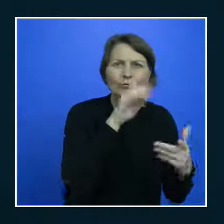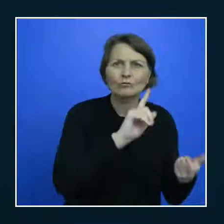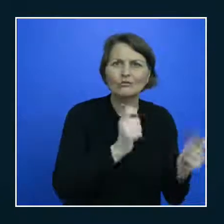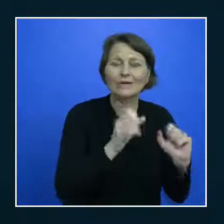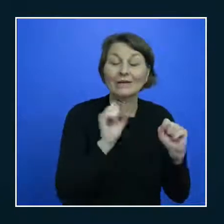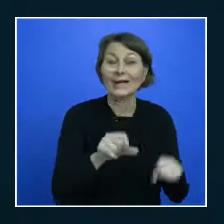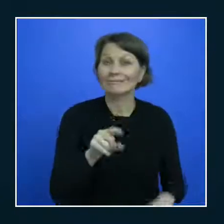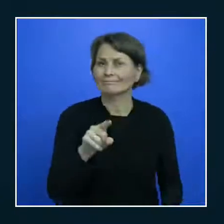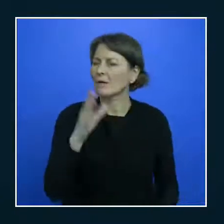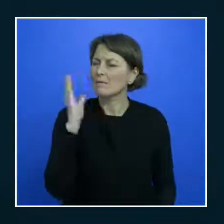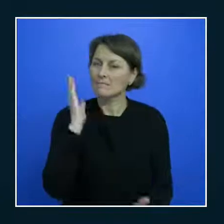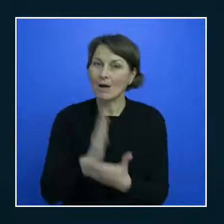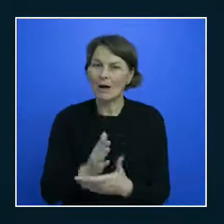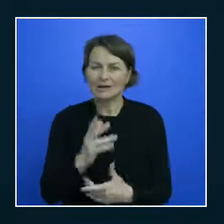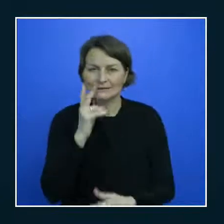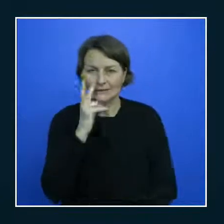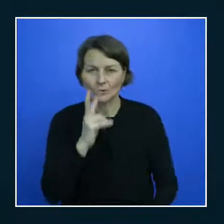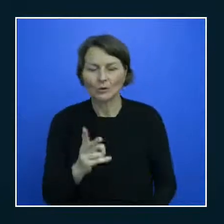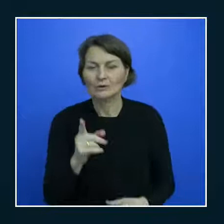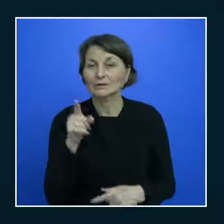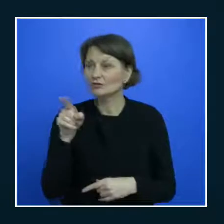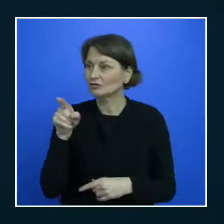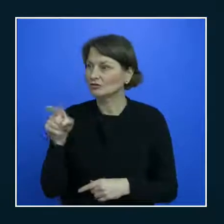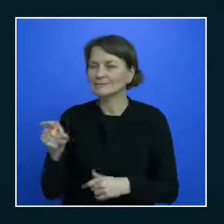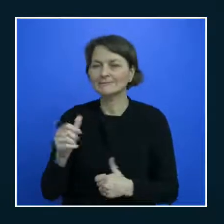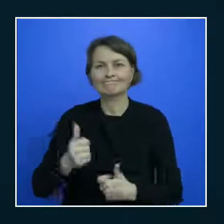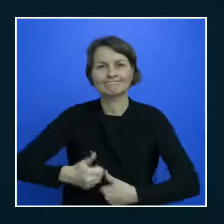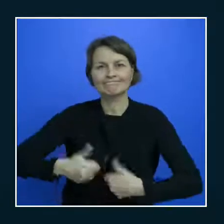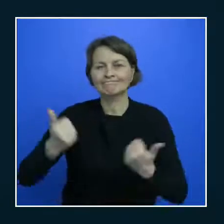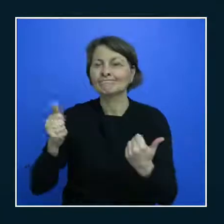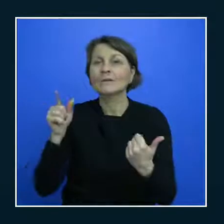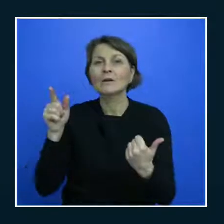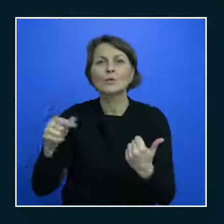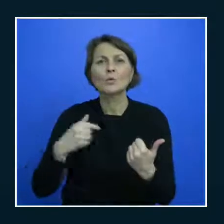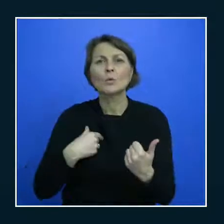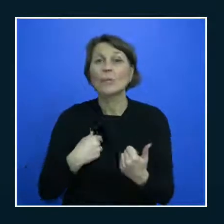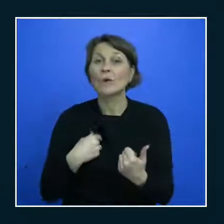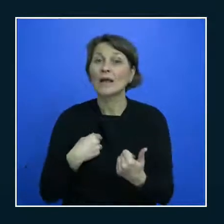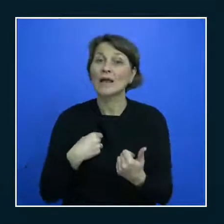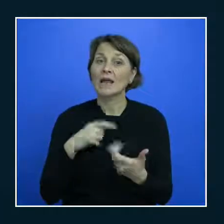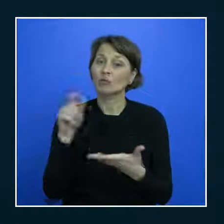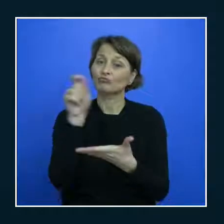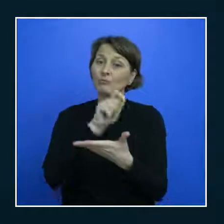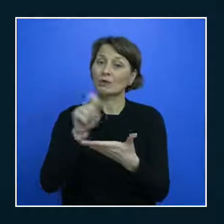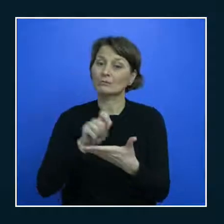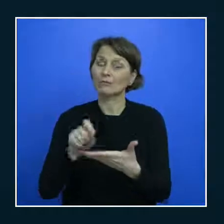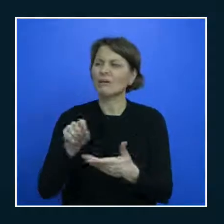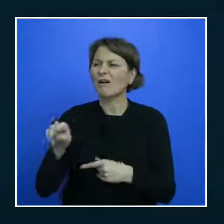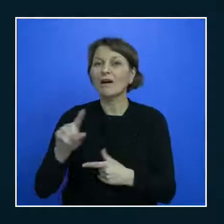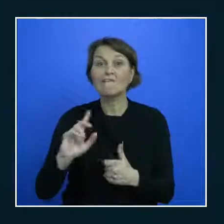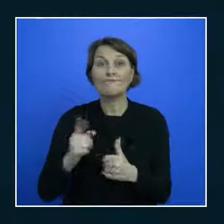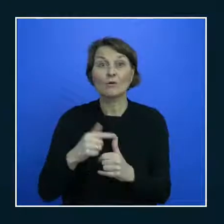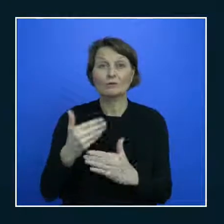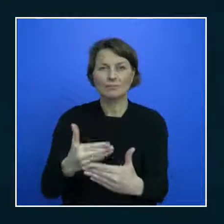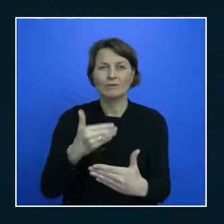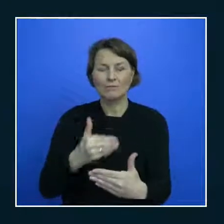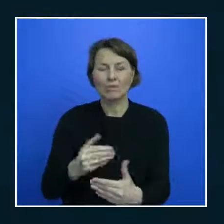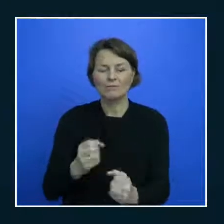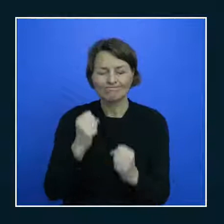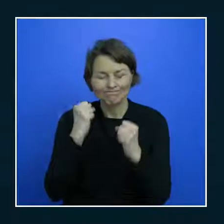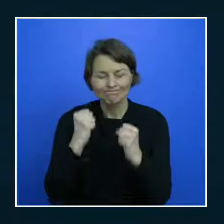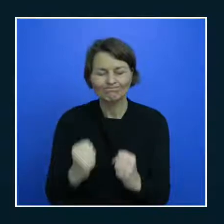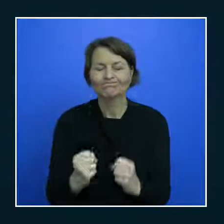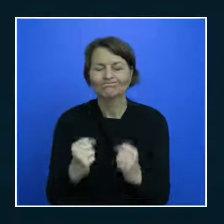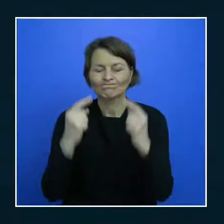her. Their people literally do not, she said, we do not write a single line of code until we understand profoundly what